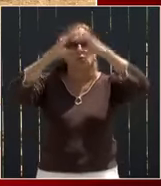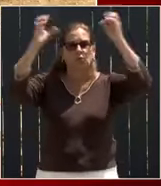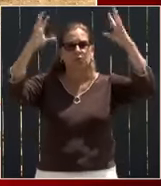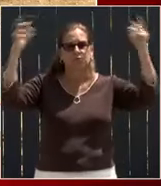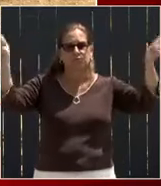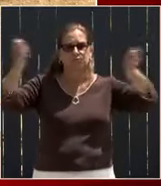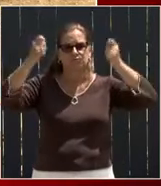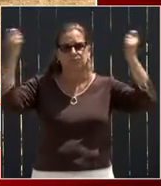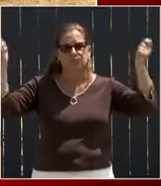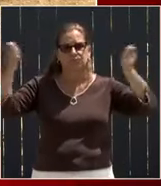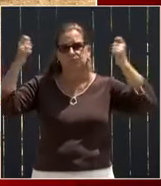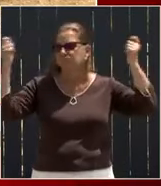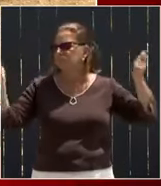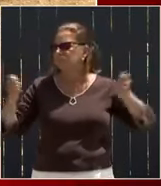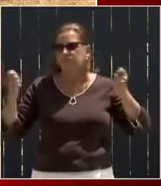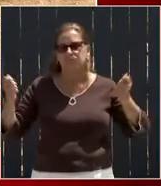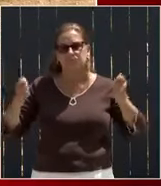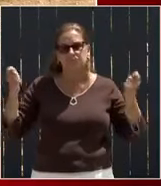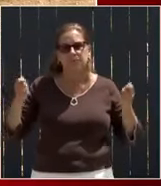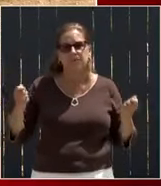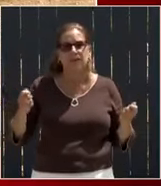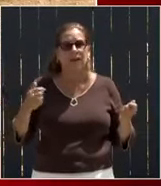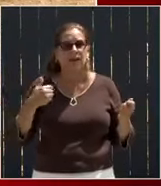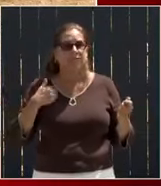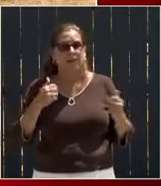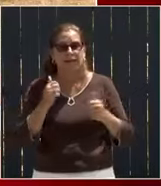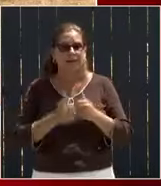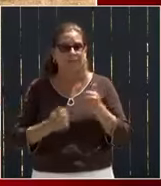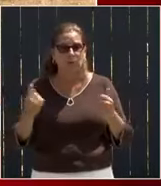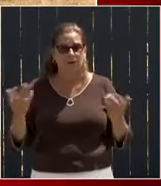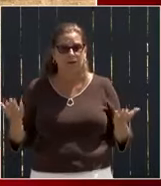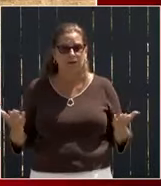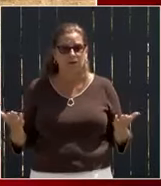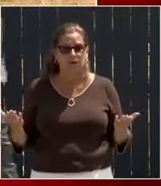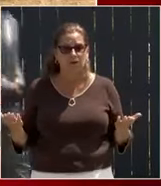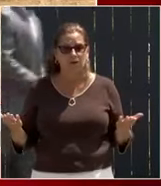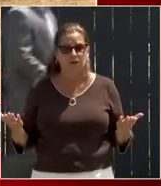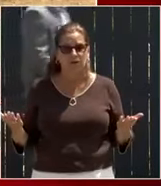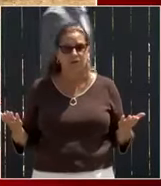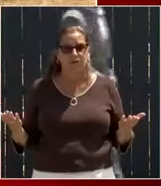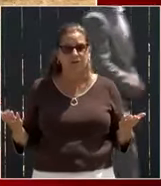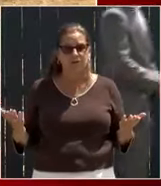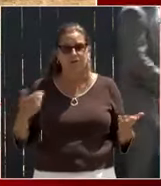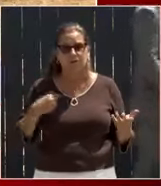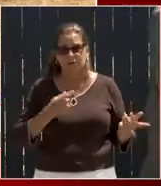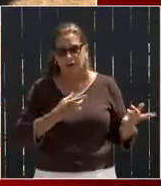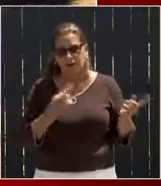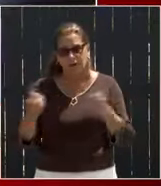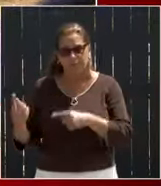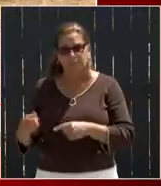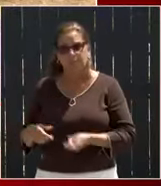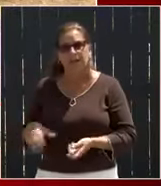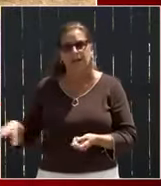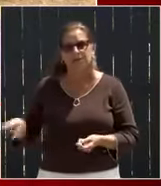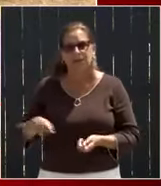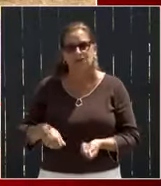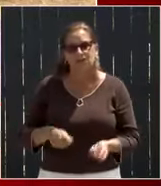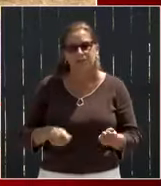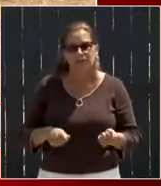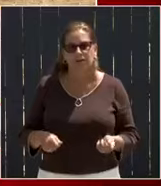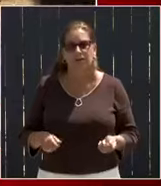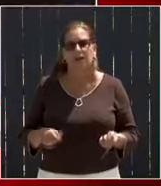and continue the celebration. So if I could have everybody who is going to man a shovel to please come forward, grab a shovel, and then we'll